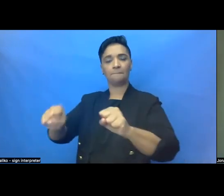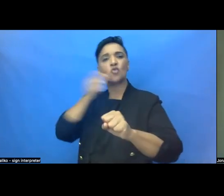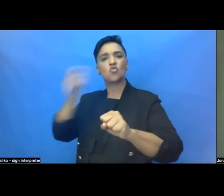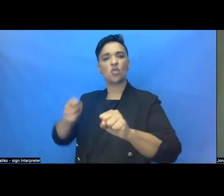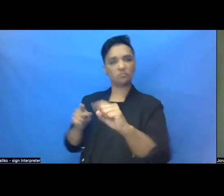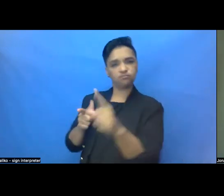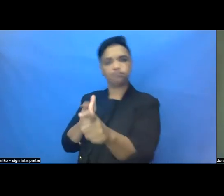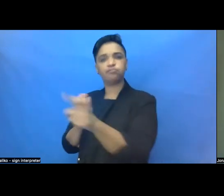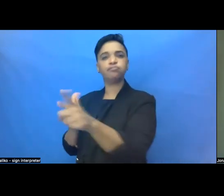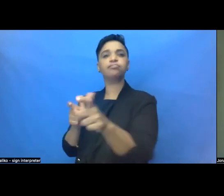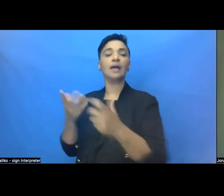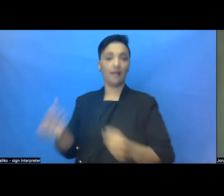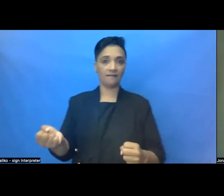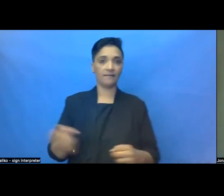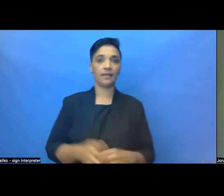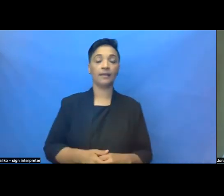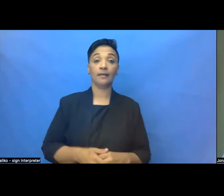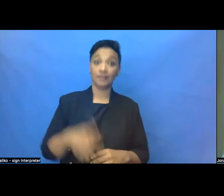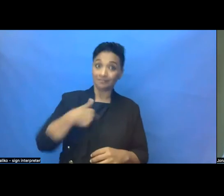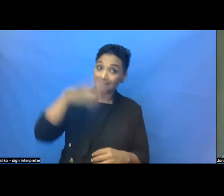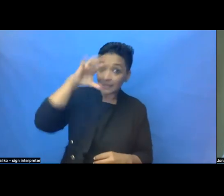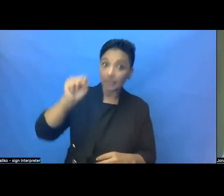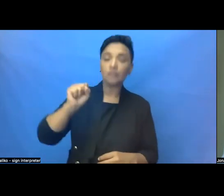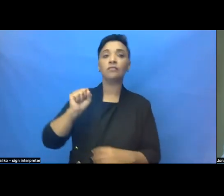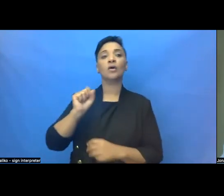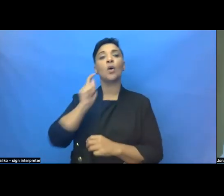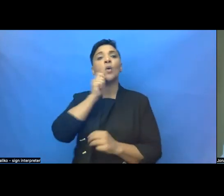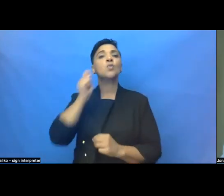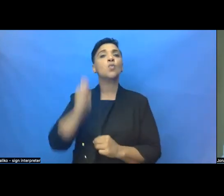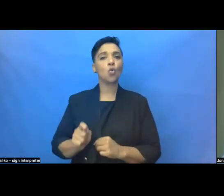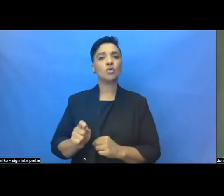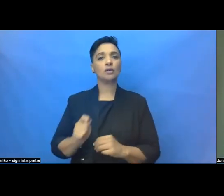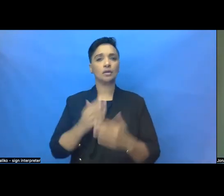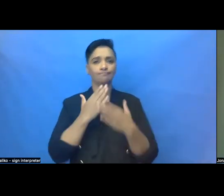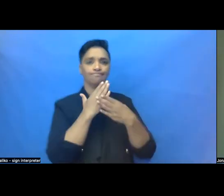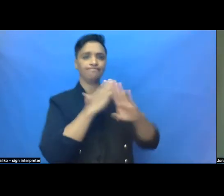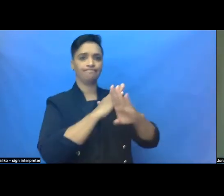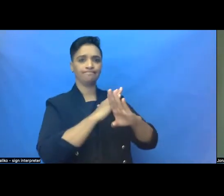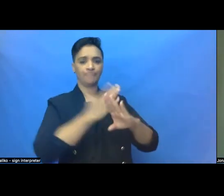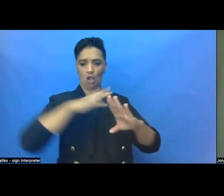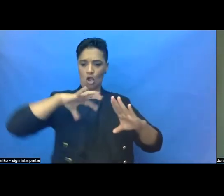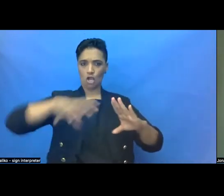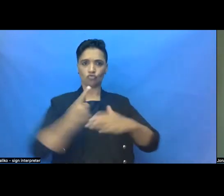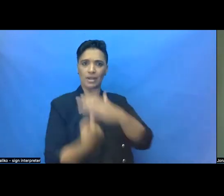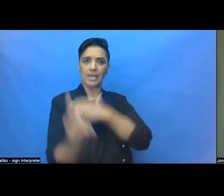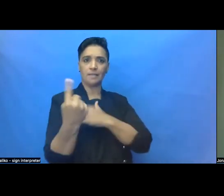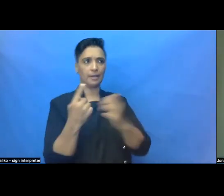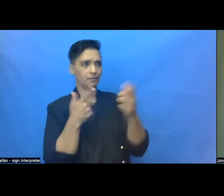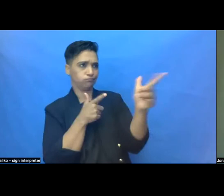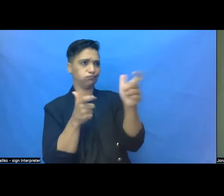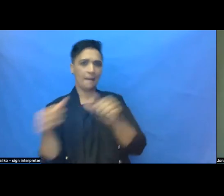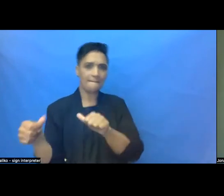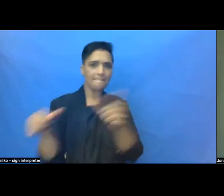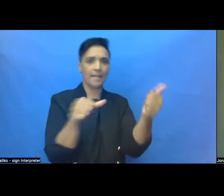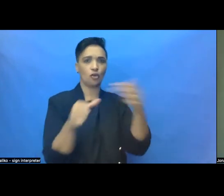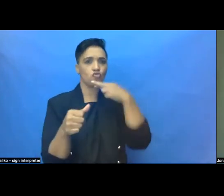and people. I do strongly believe Ukraine will defend its national sovereignty and as well as the